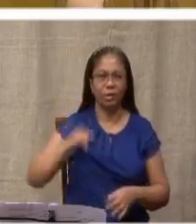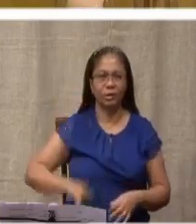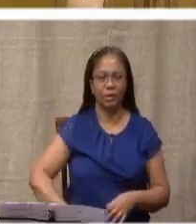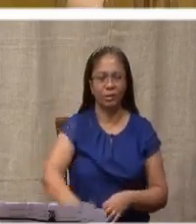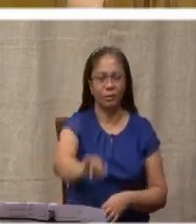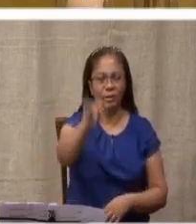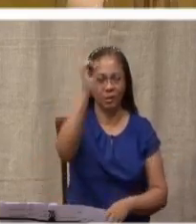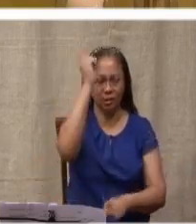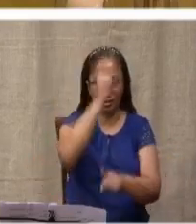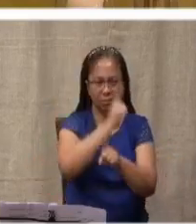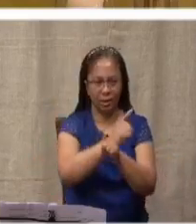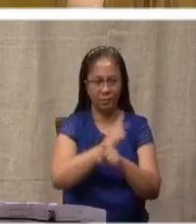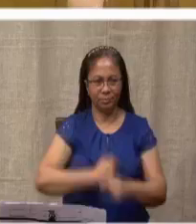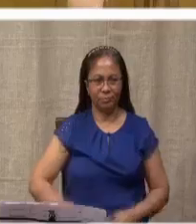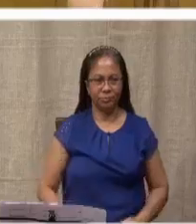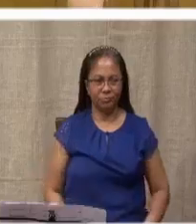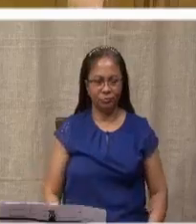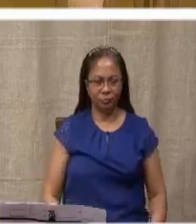ever and